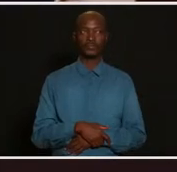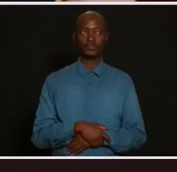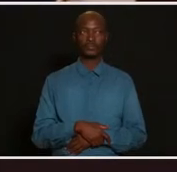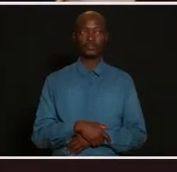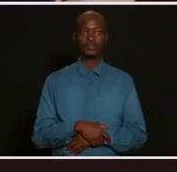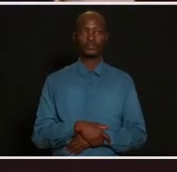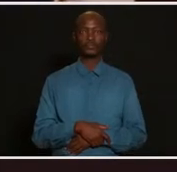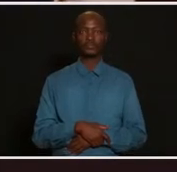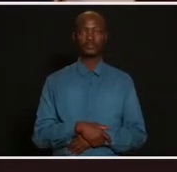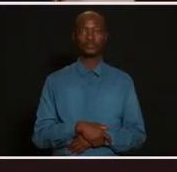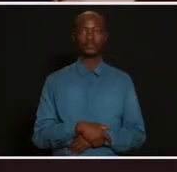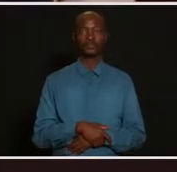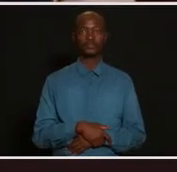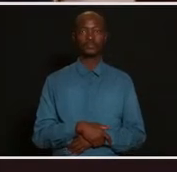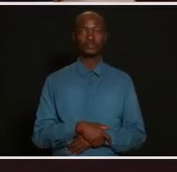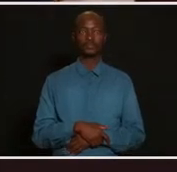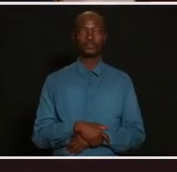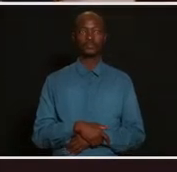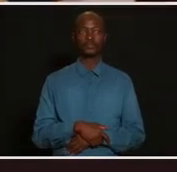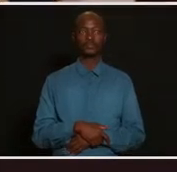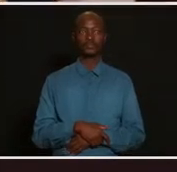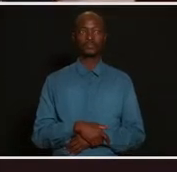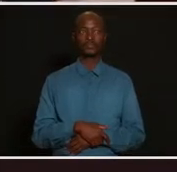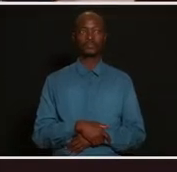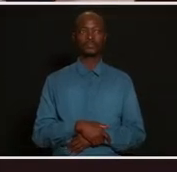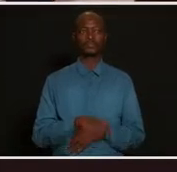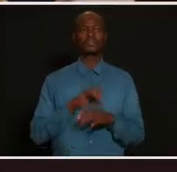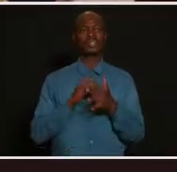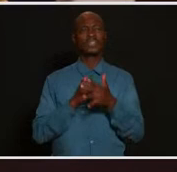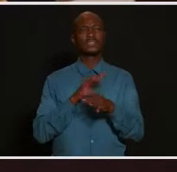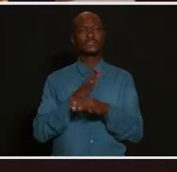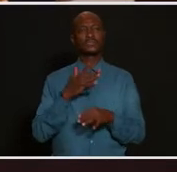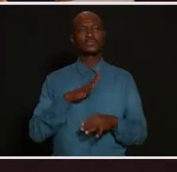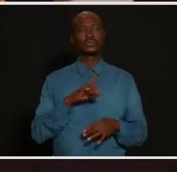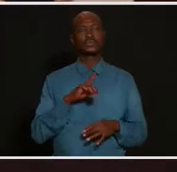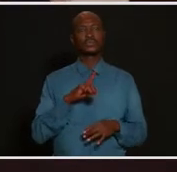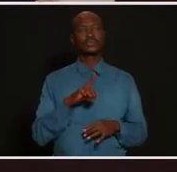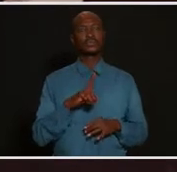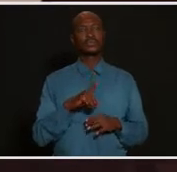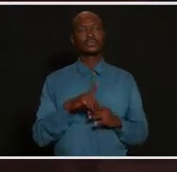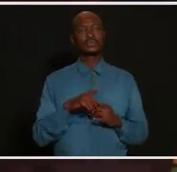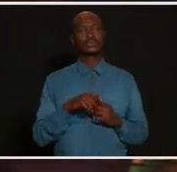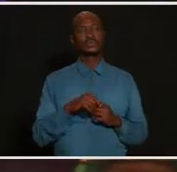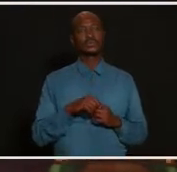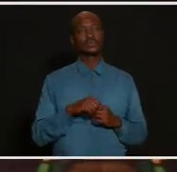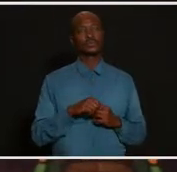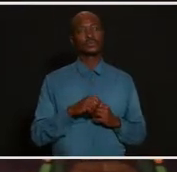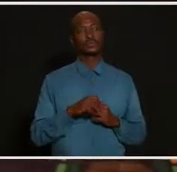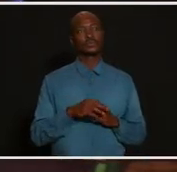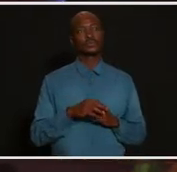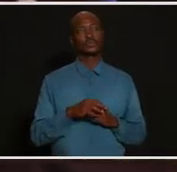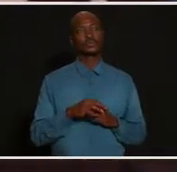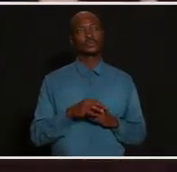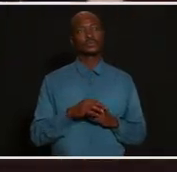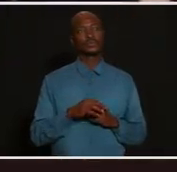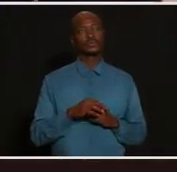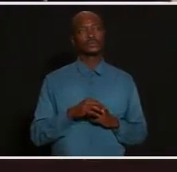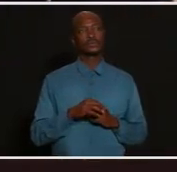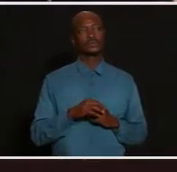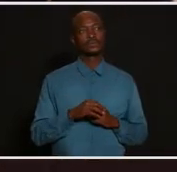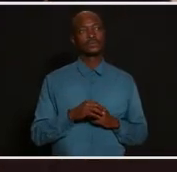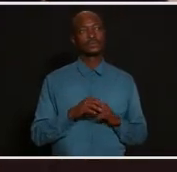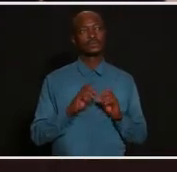now before you come in just want to you can remove it you just want to move